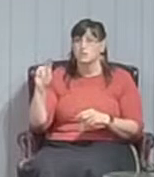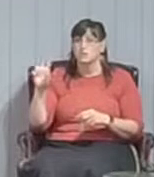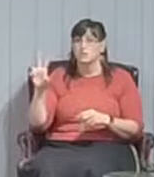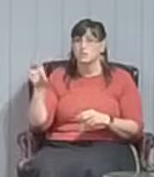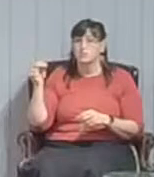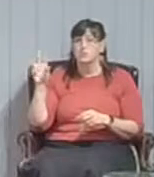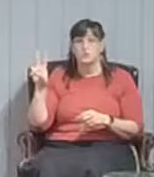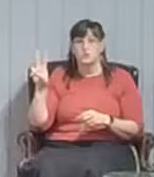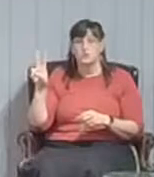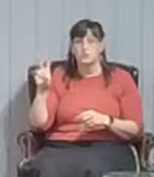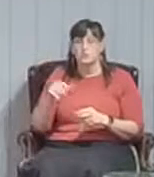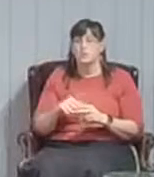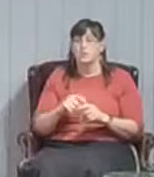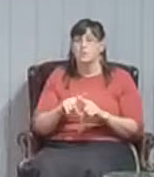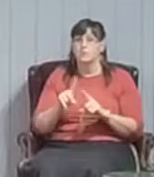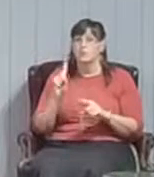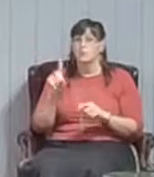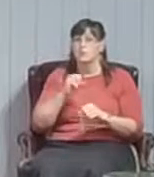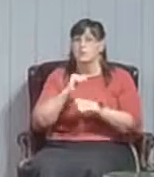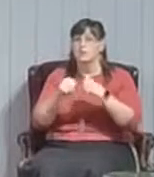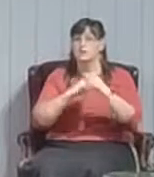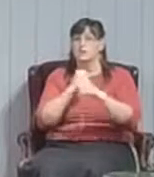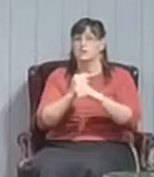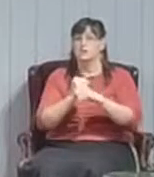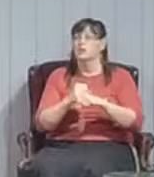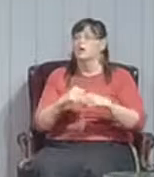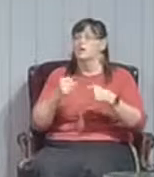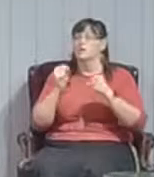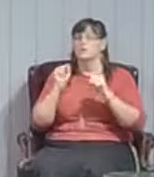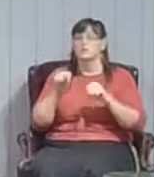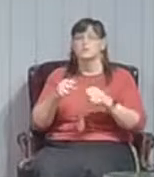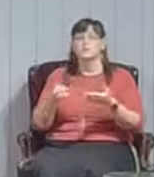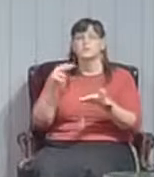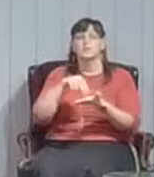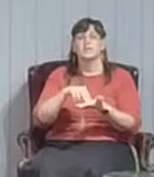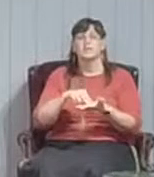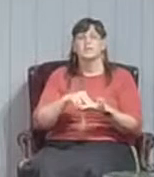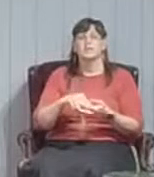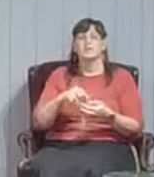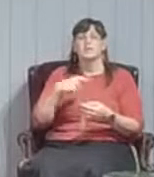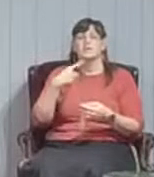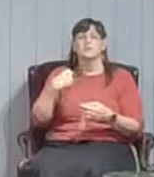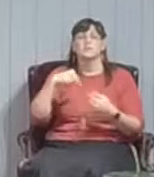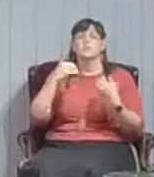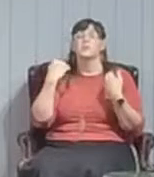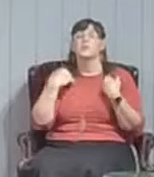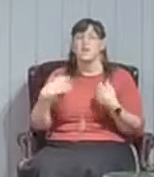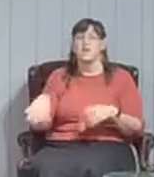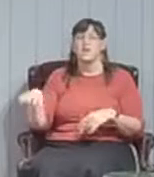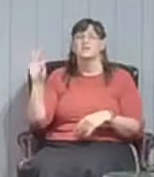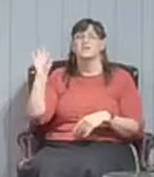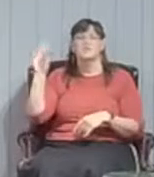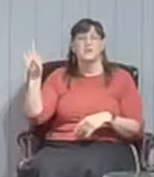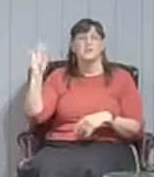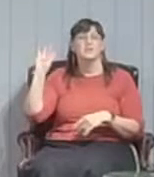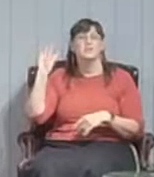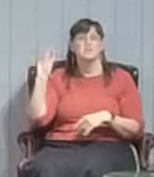3 years. But there was 1 year I got to get up, and when I gave my testimony, I said, we had 96 in church last